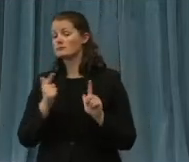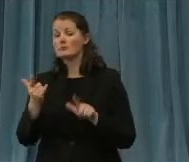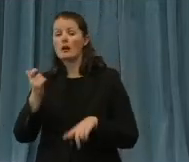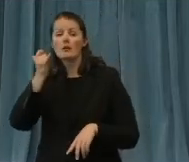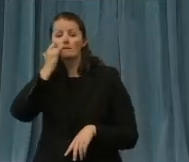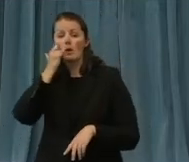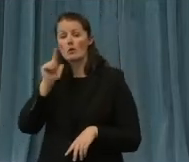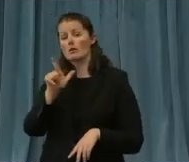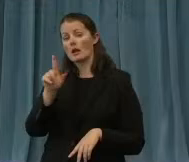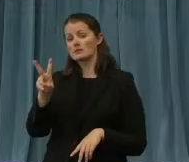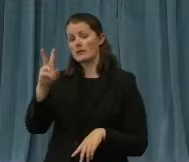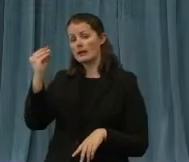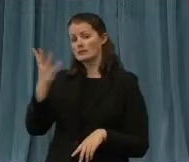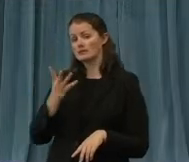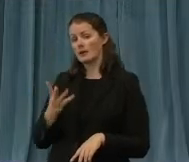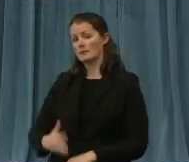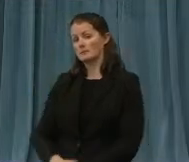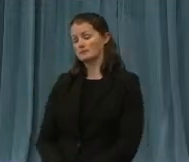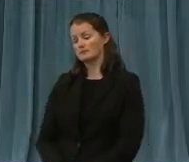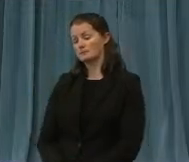Sun.